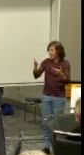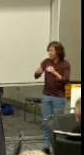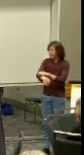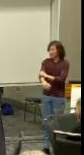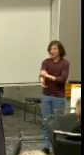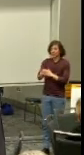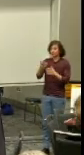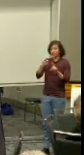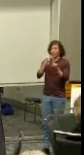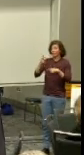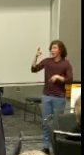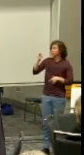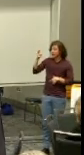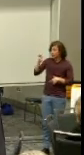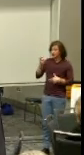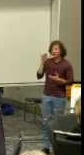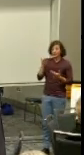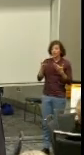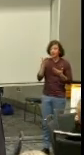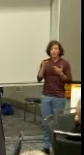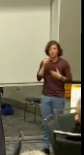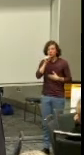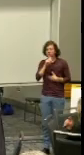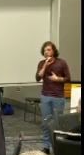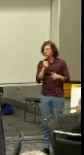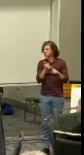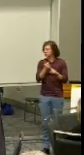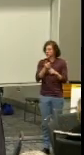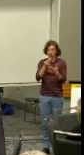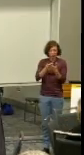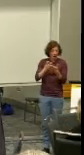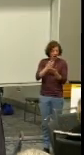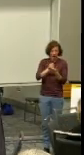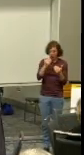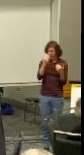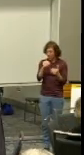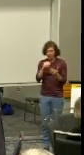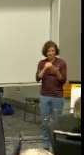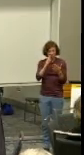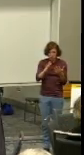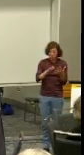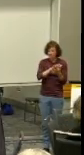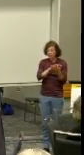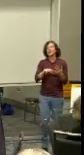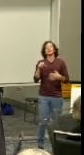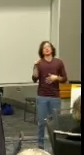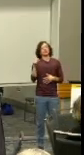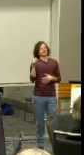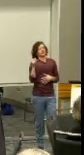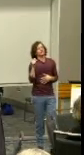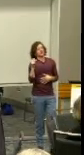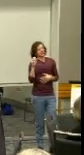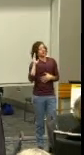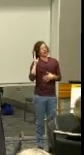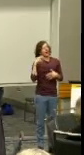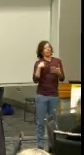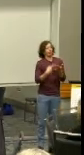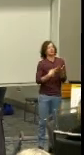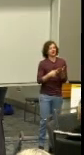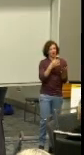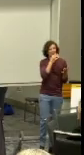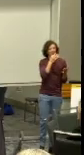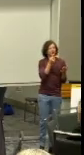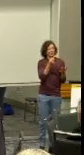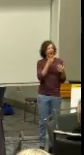seniors that are limited income, students, that type of thing? Yeah, absolutely, and I'll get to that in a couple of slides. Okay. But absolutely, yeah. Sorry, actually, yeah. The